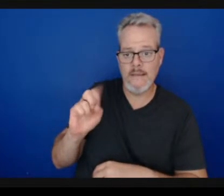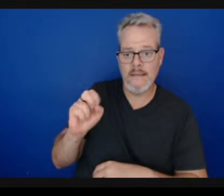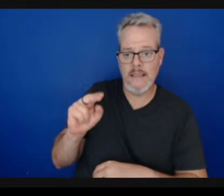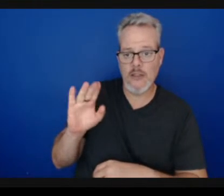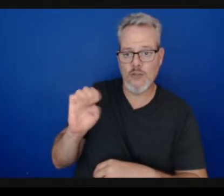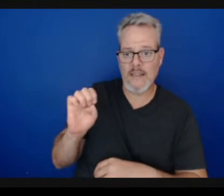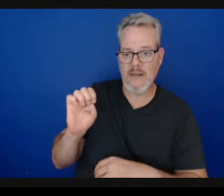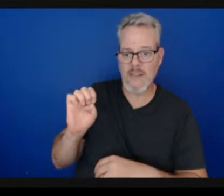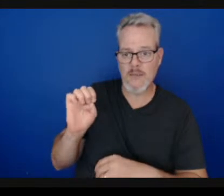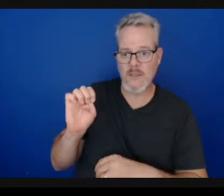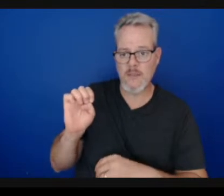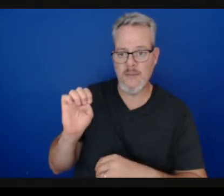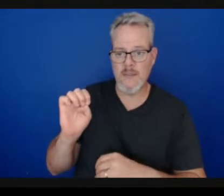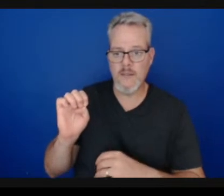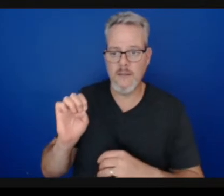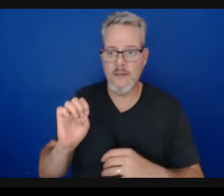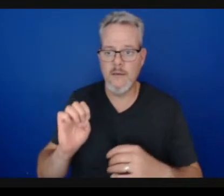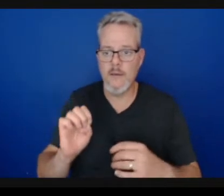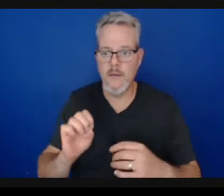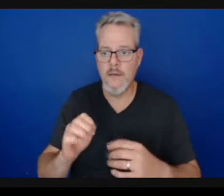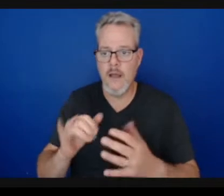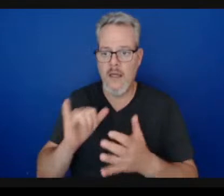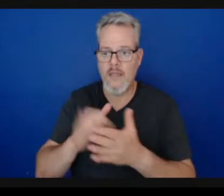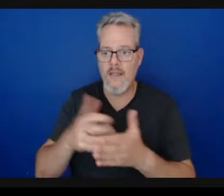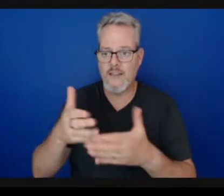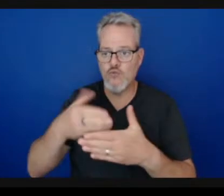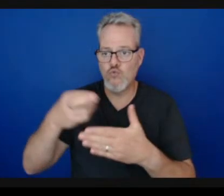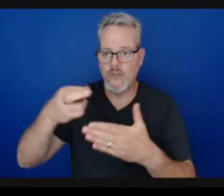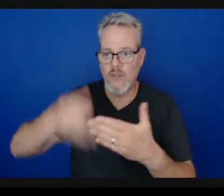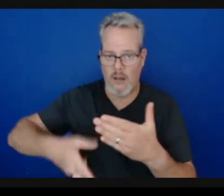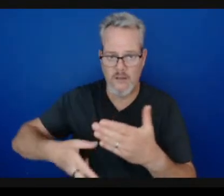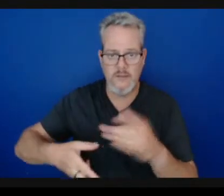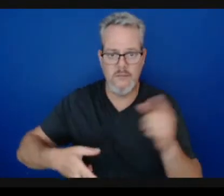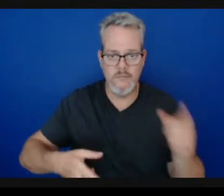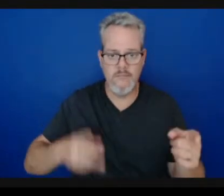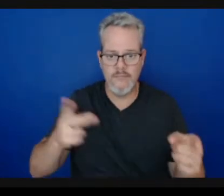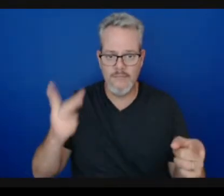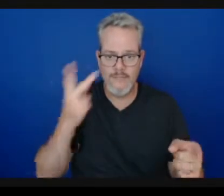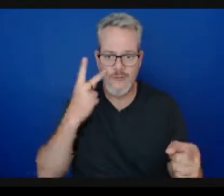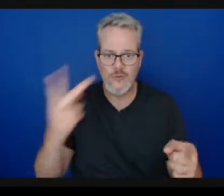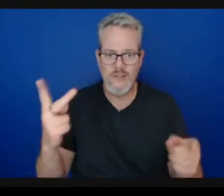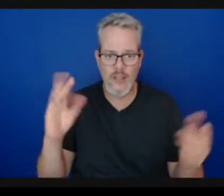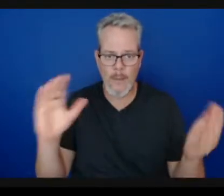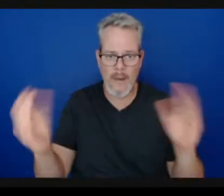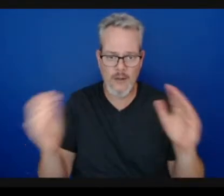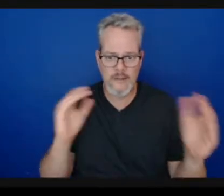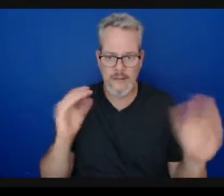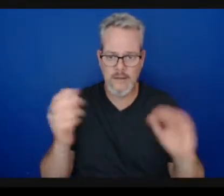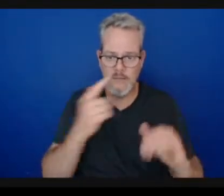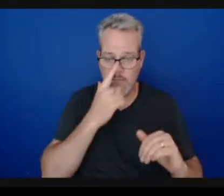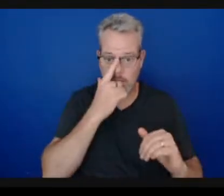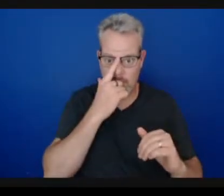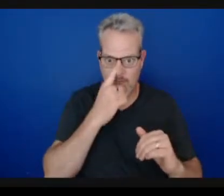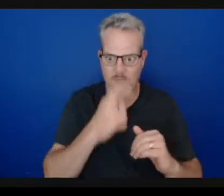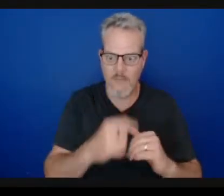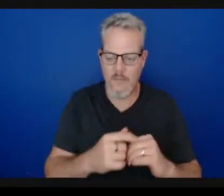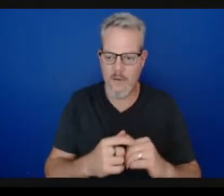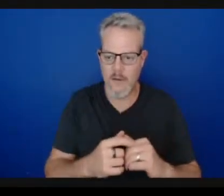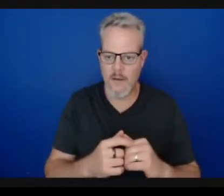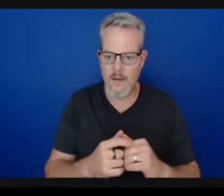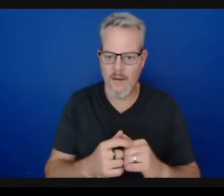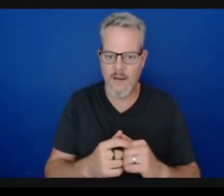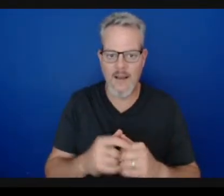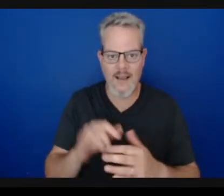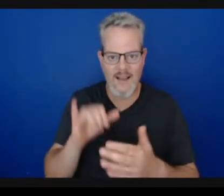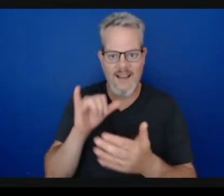2018. Right, so there's some of the comparisons and put things in perspective, and that